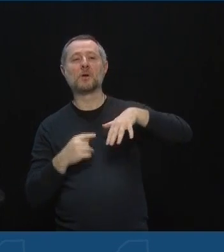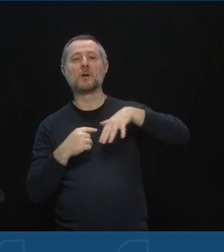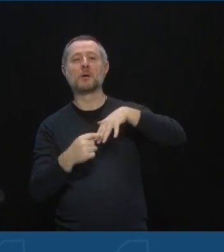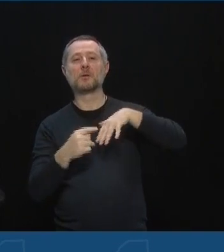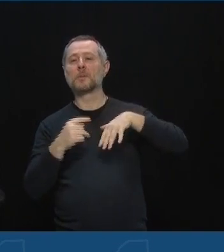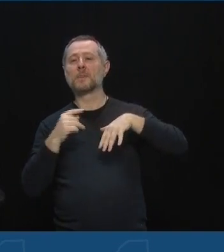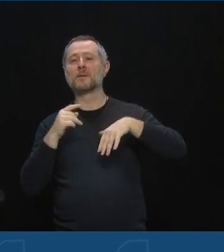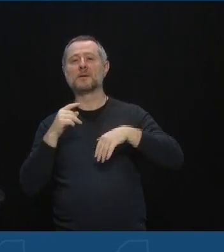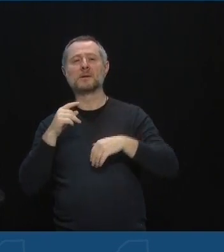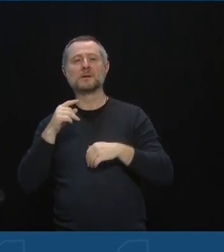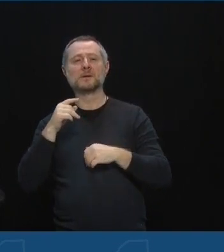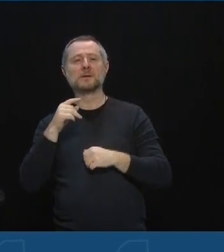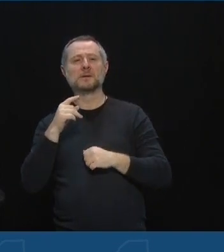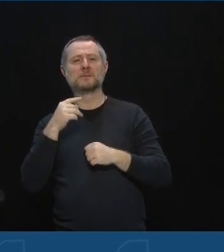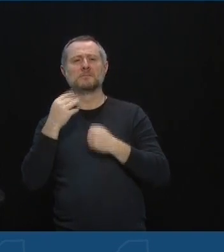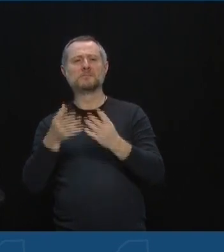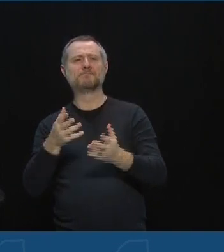to restore the High Falls Visitor Center. That's great.